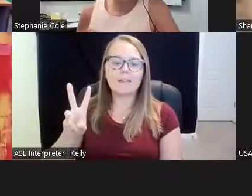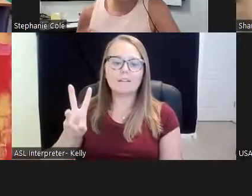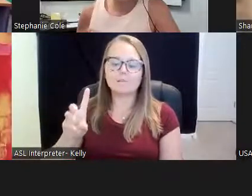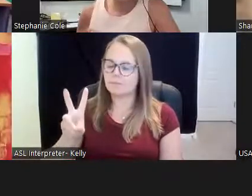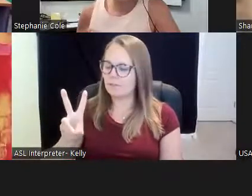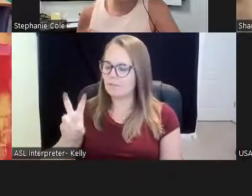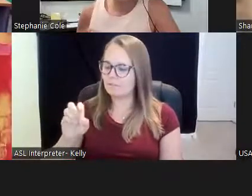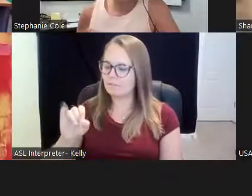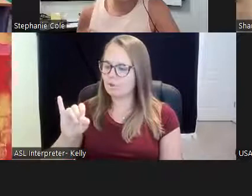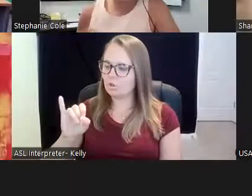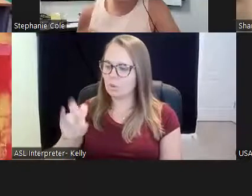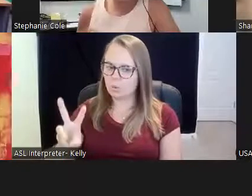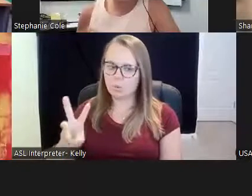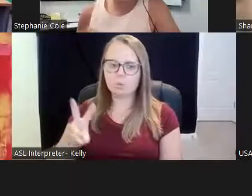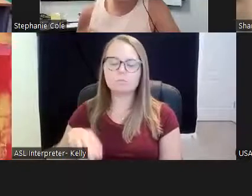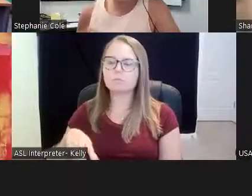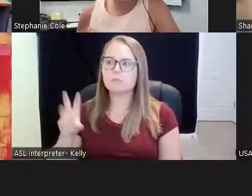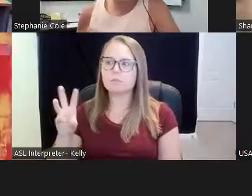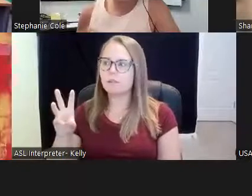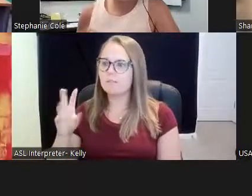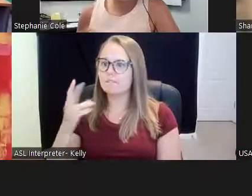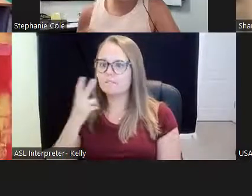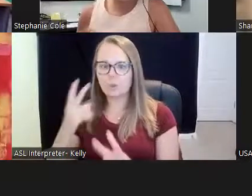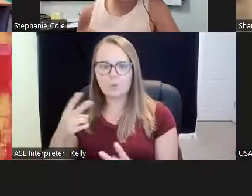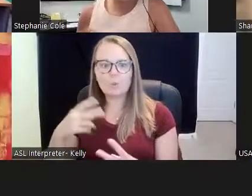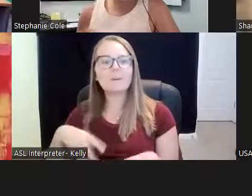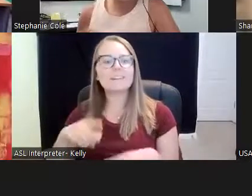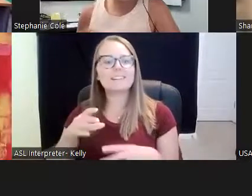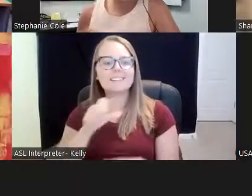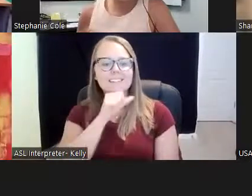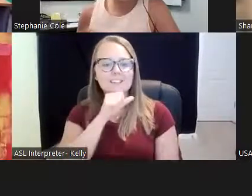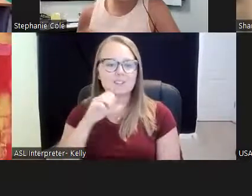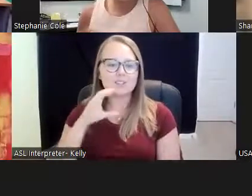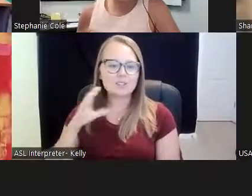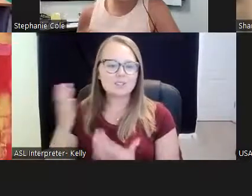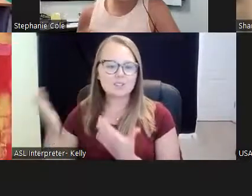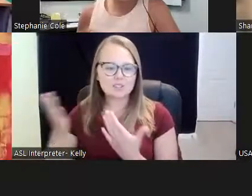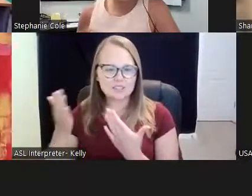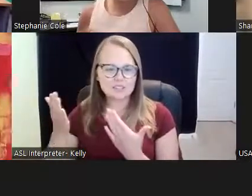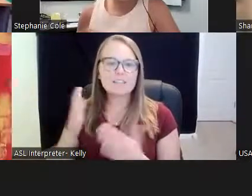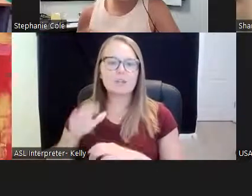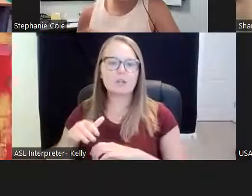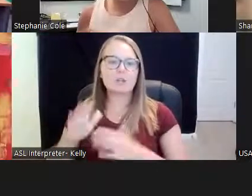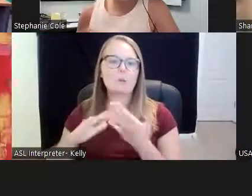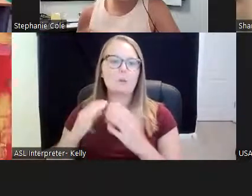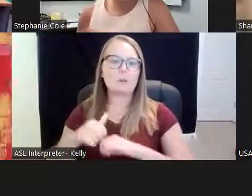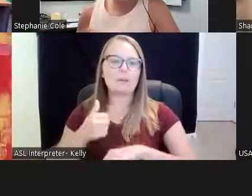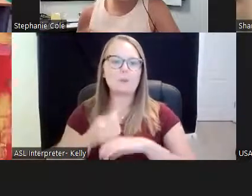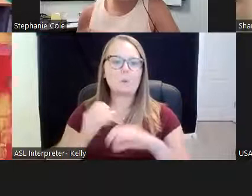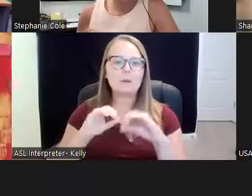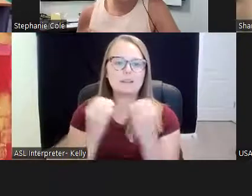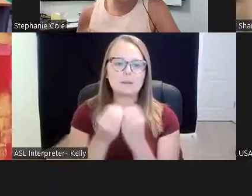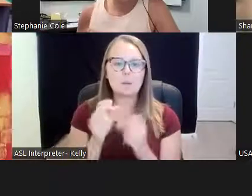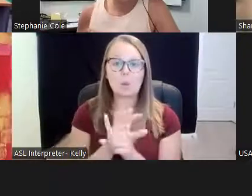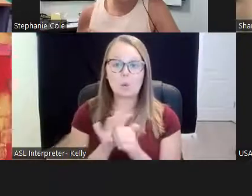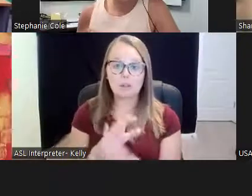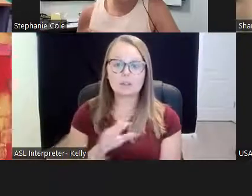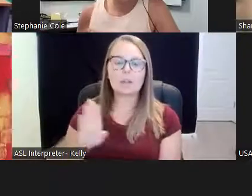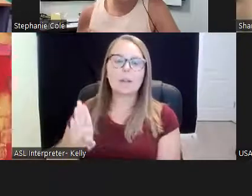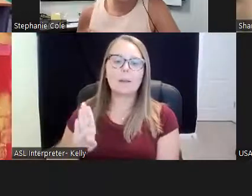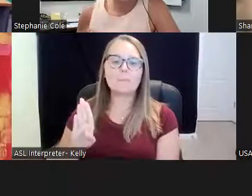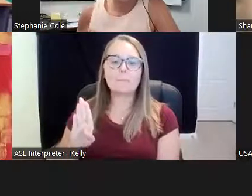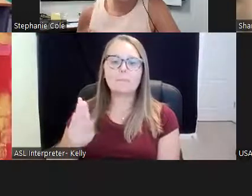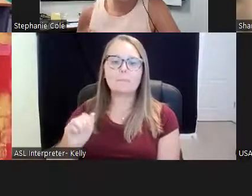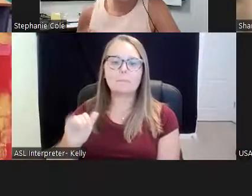Bayview Senior Services, intergenerational programs. Bayview Senior Services is a community-based organization with locations in the Bayview and